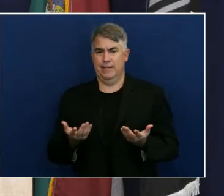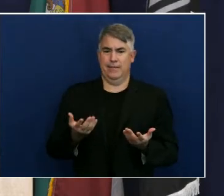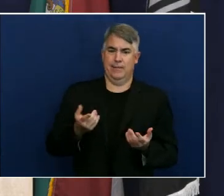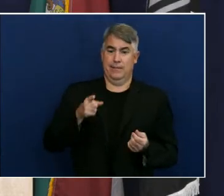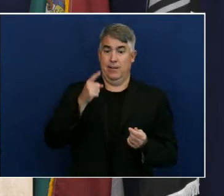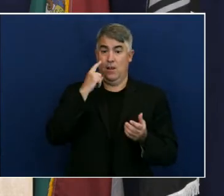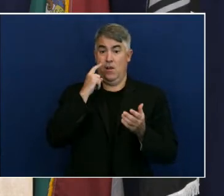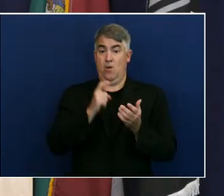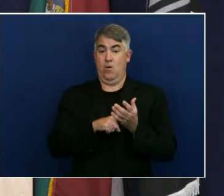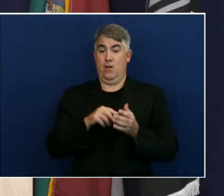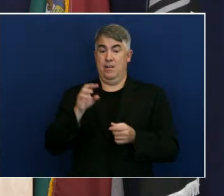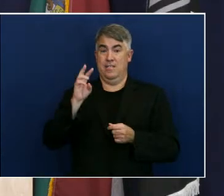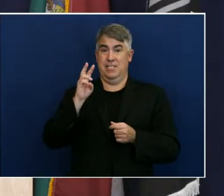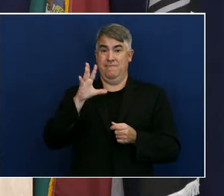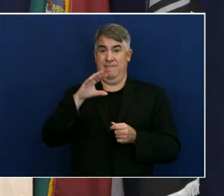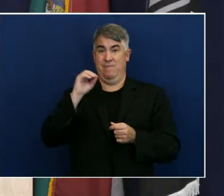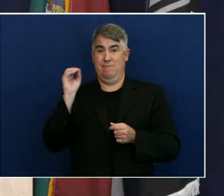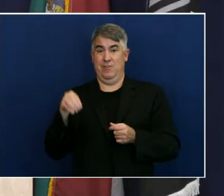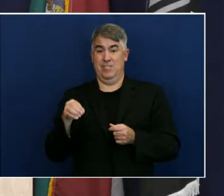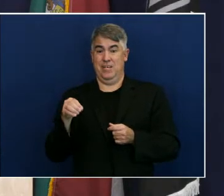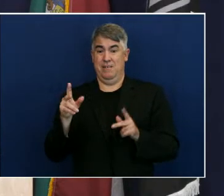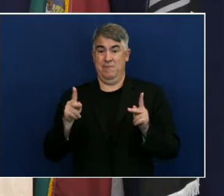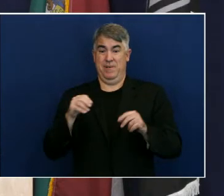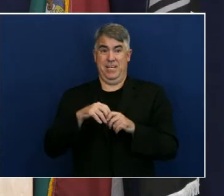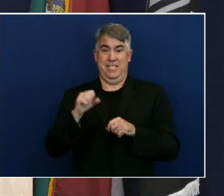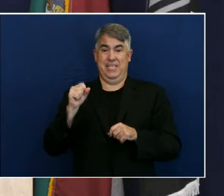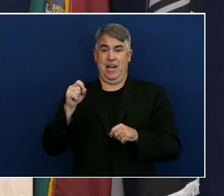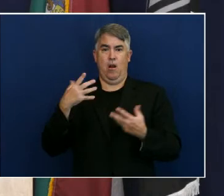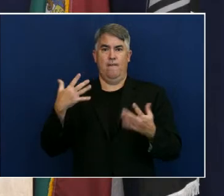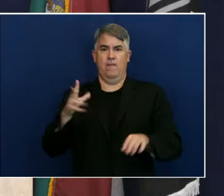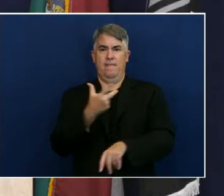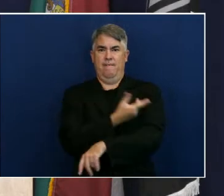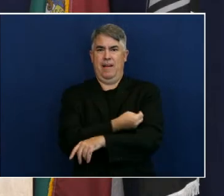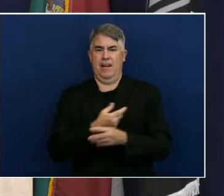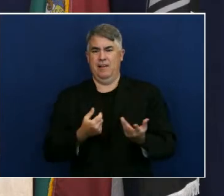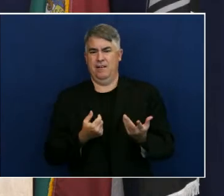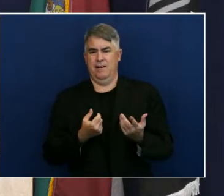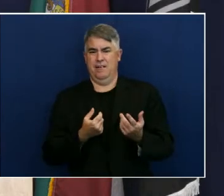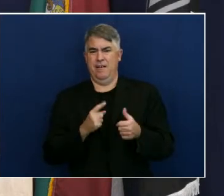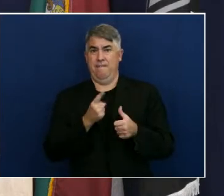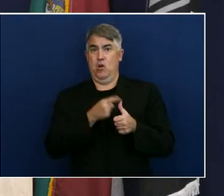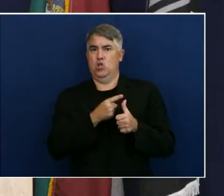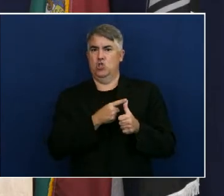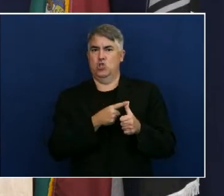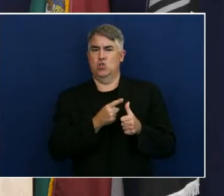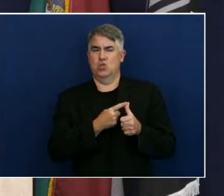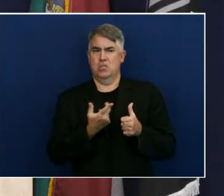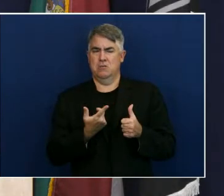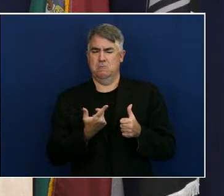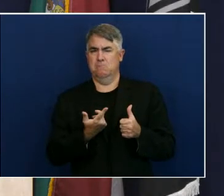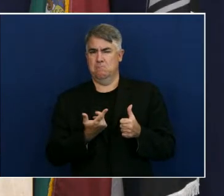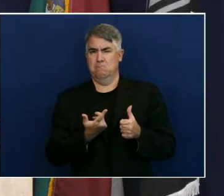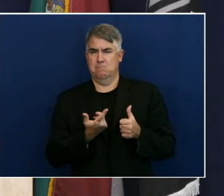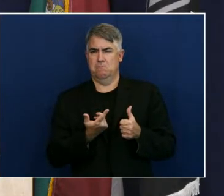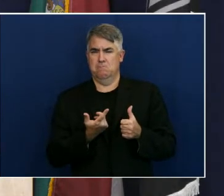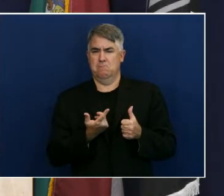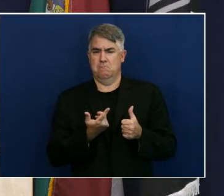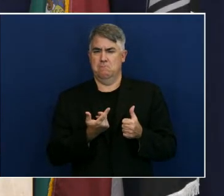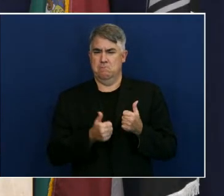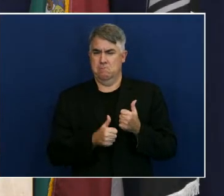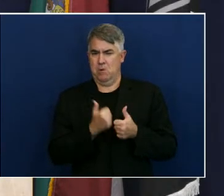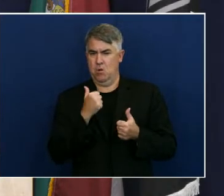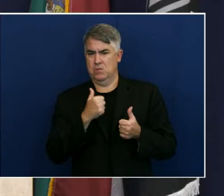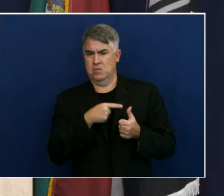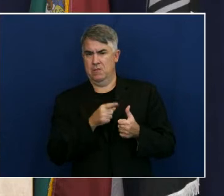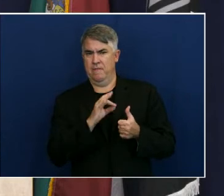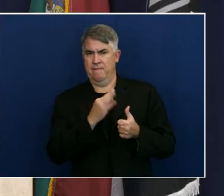San Diegans that have already received a first dose, it's highly likely that the vast majority of those folks will want their 12 to